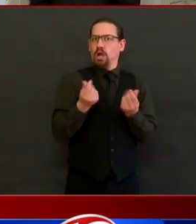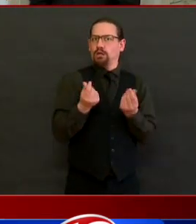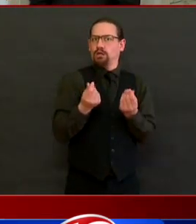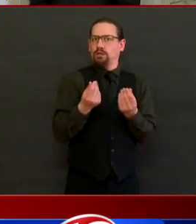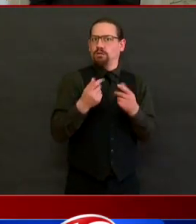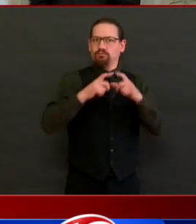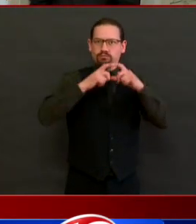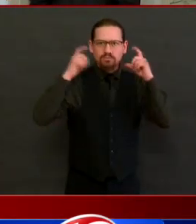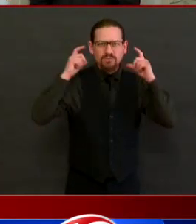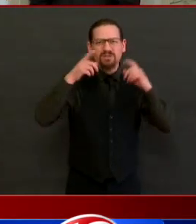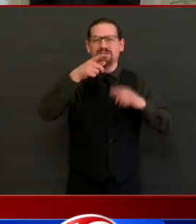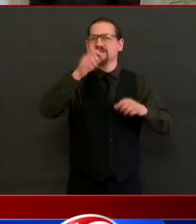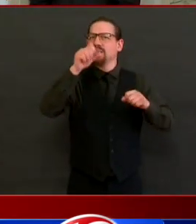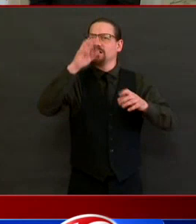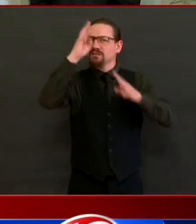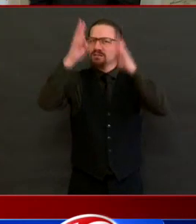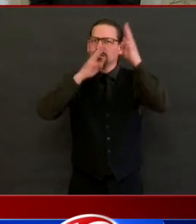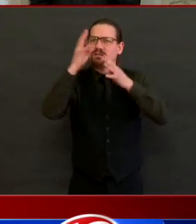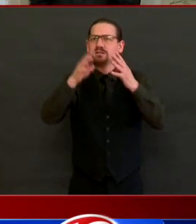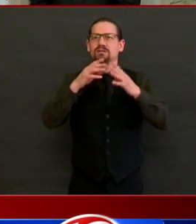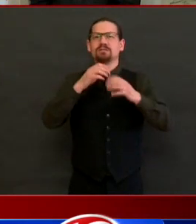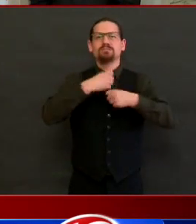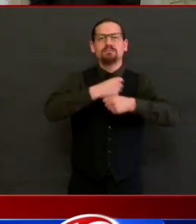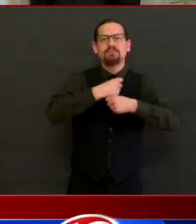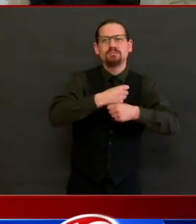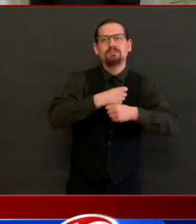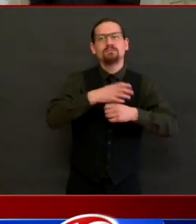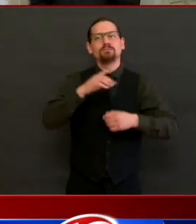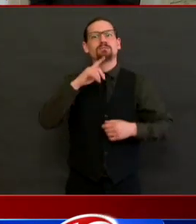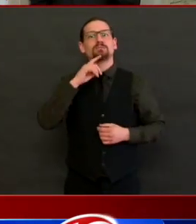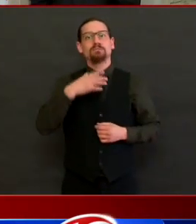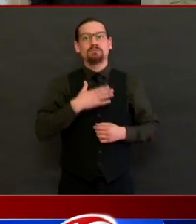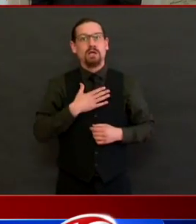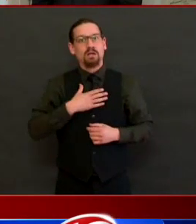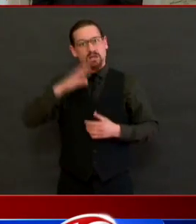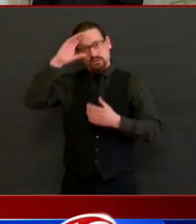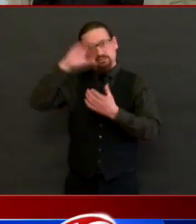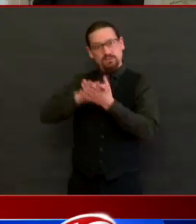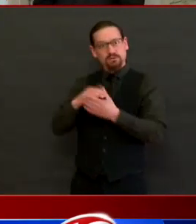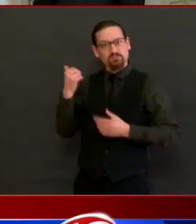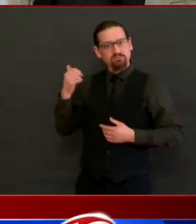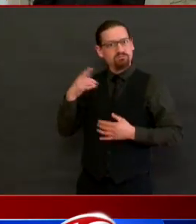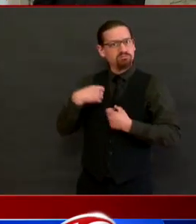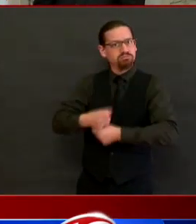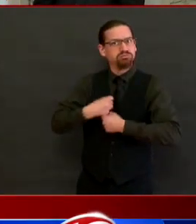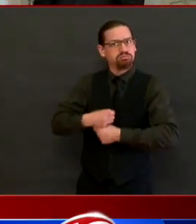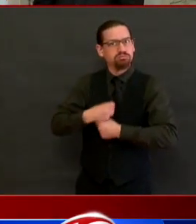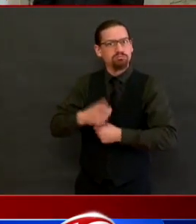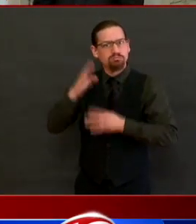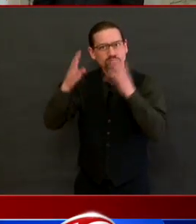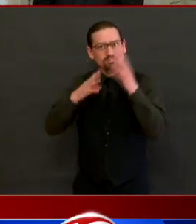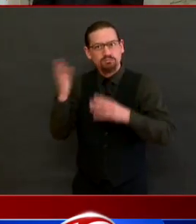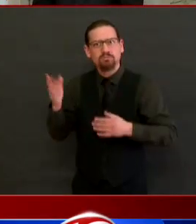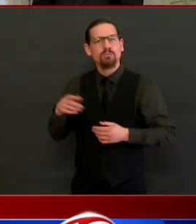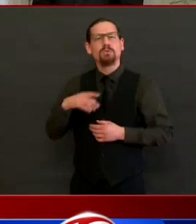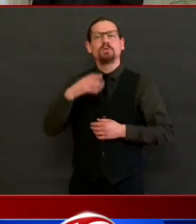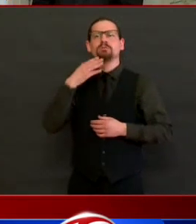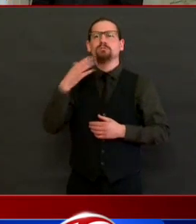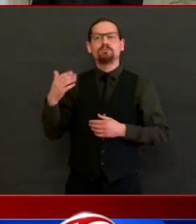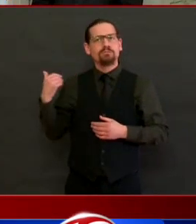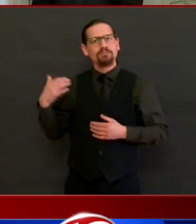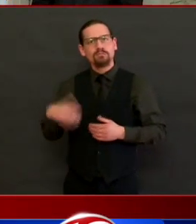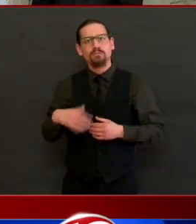my husband. We are not talking about medical masks like N95